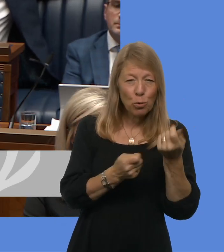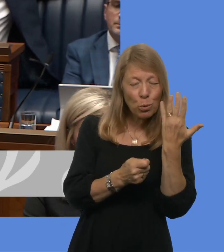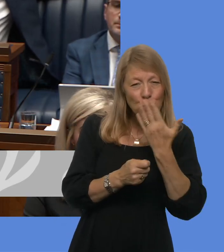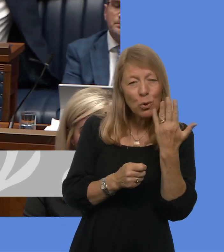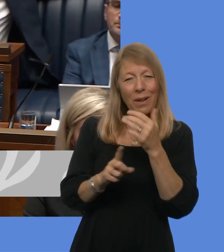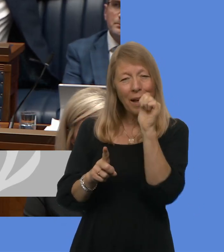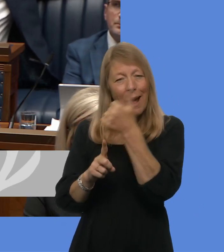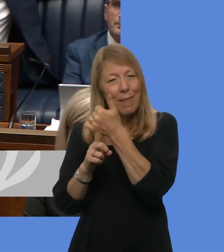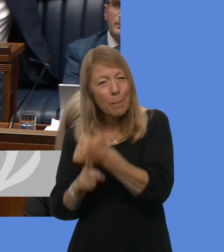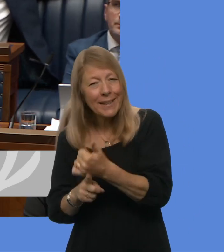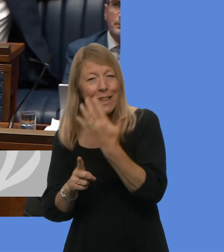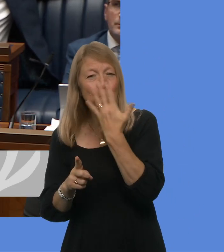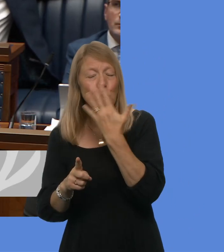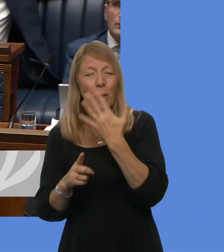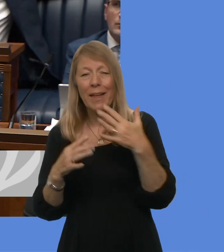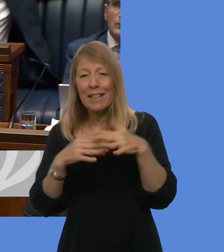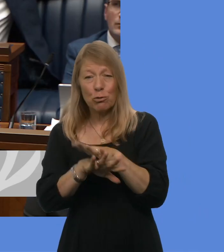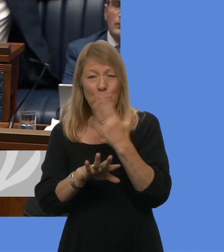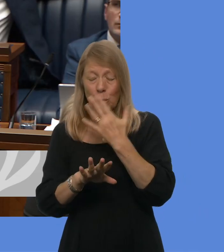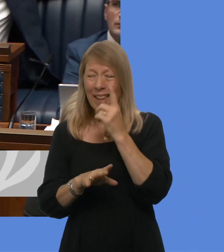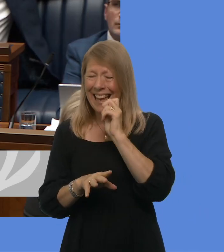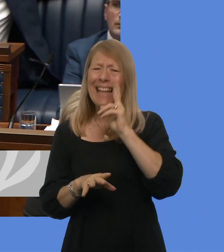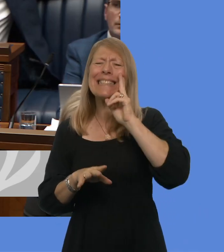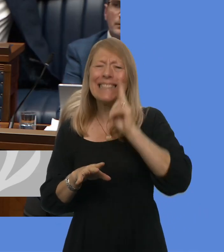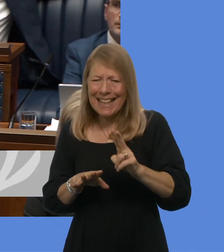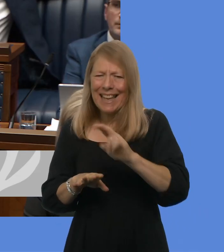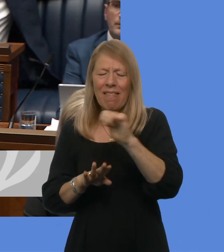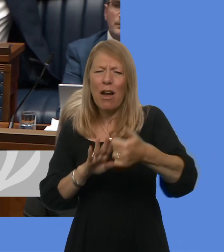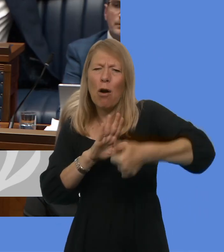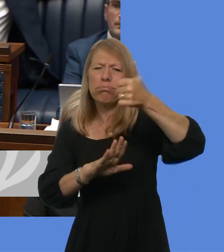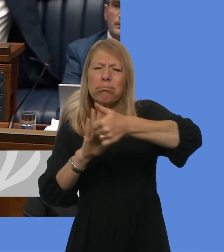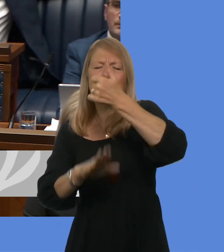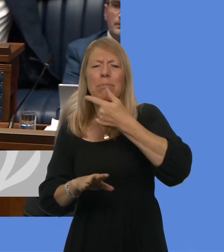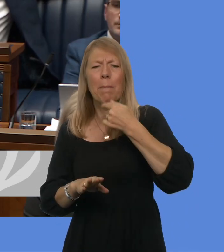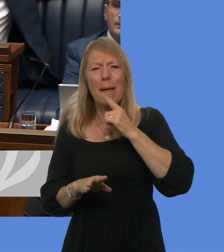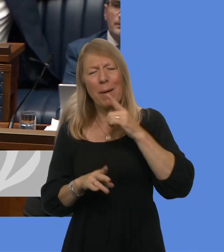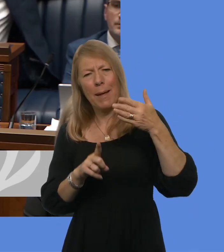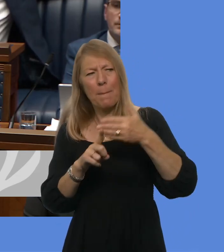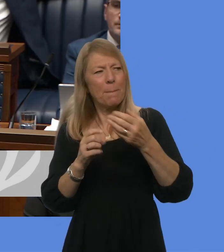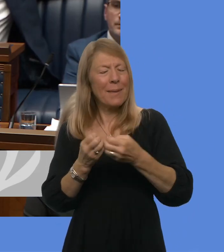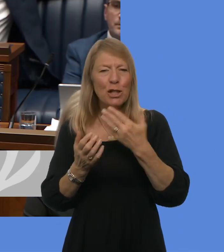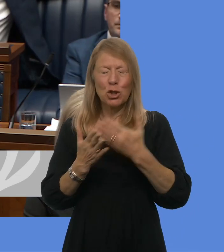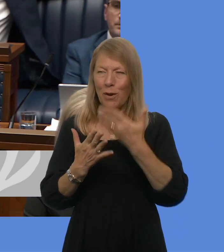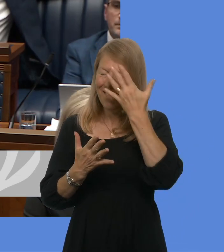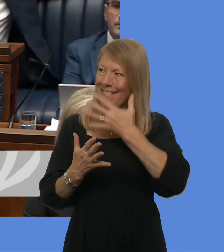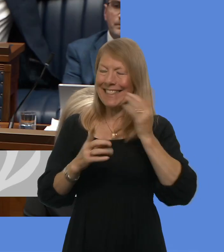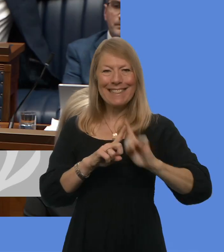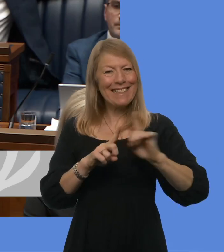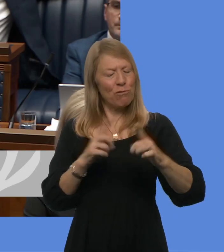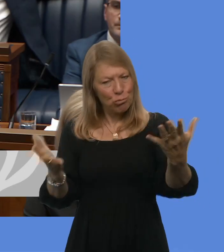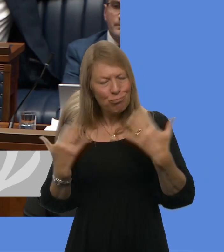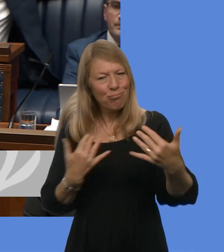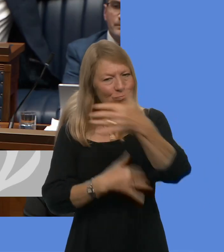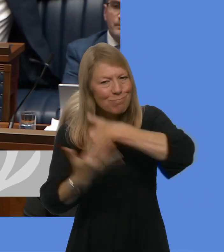and the work that goes on by the school leaders and the teachers to ensure that there is an inclusive environment where diversity is